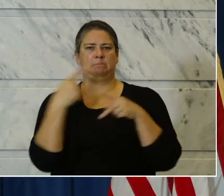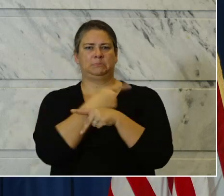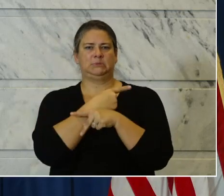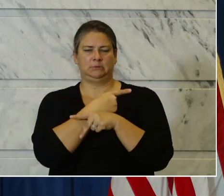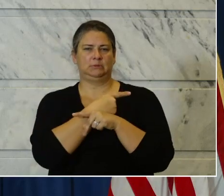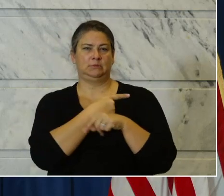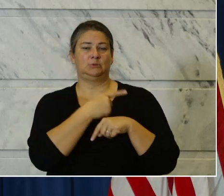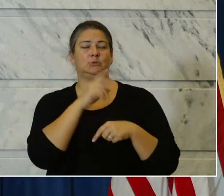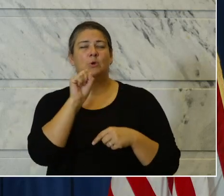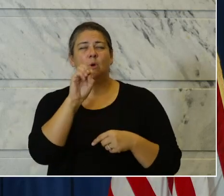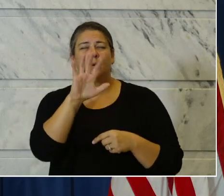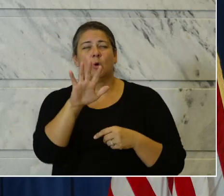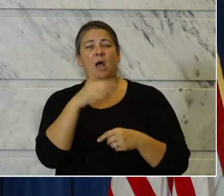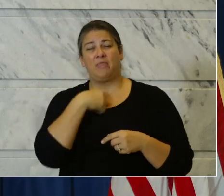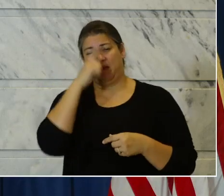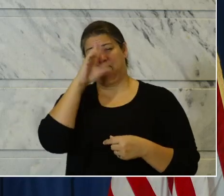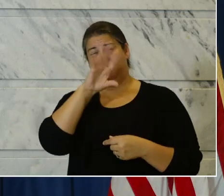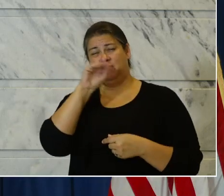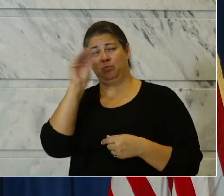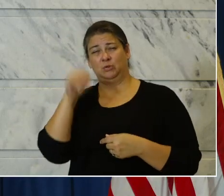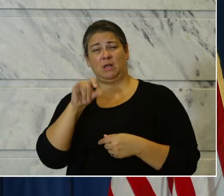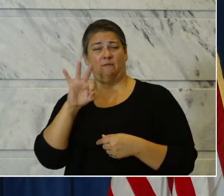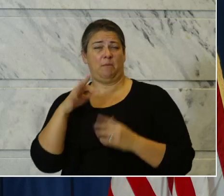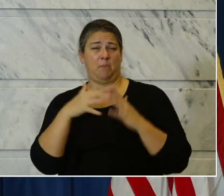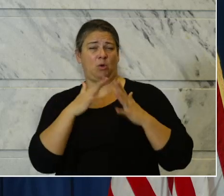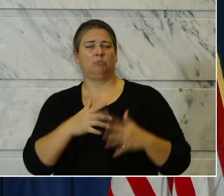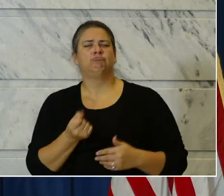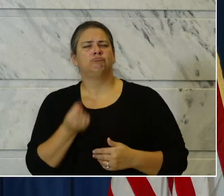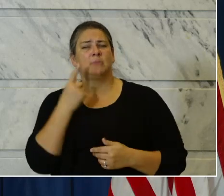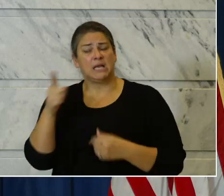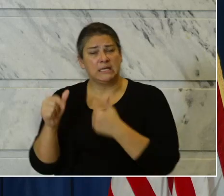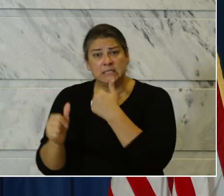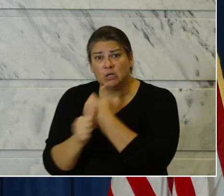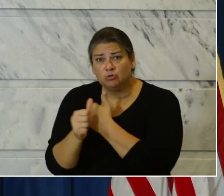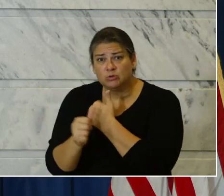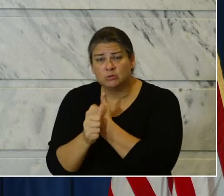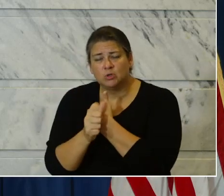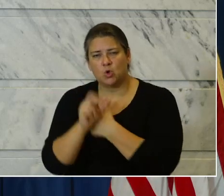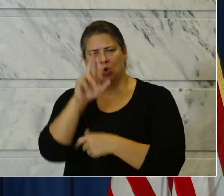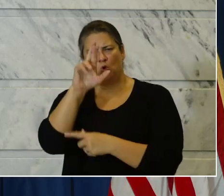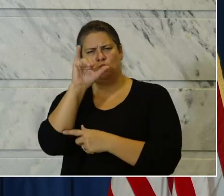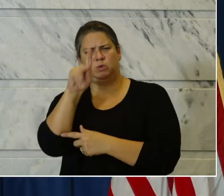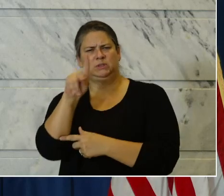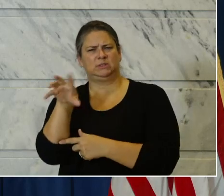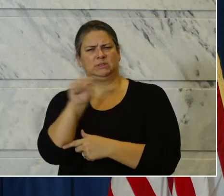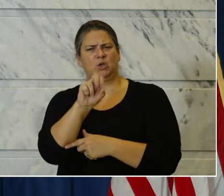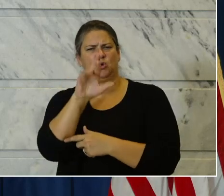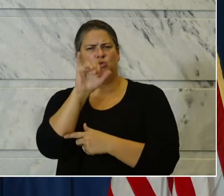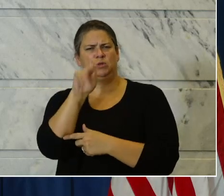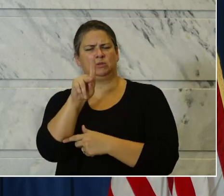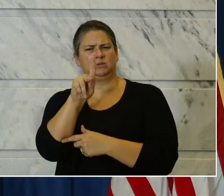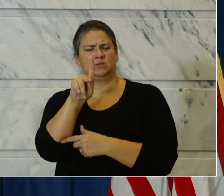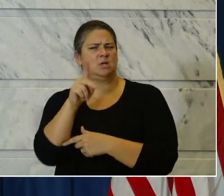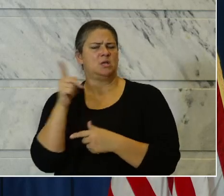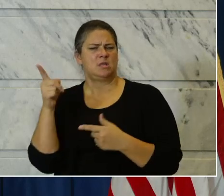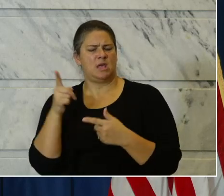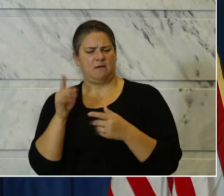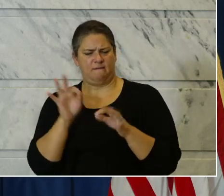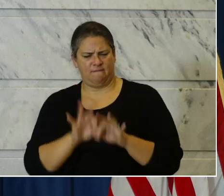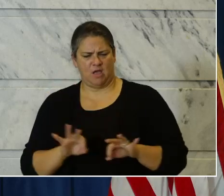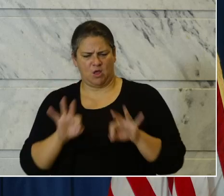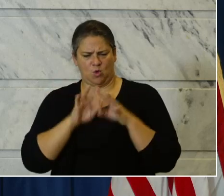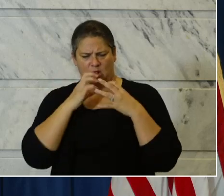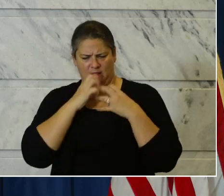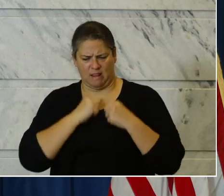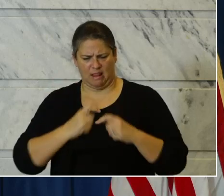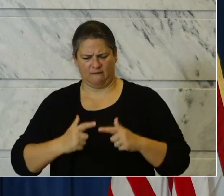Americans understand it's a dangerous disease, it's risky to play games with it, and they value their lives and they don't want to lose it.